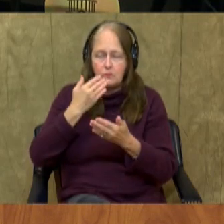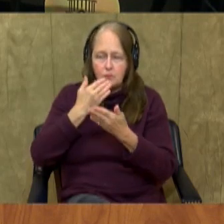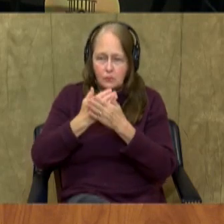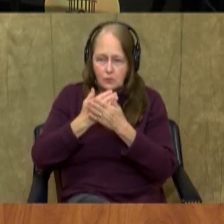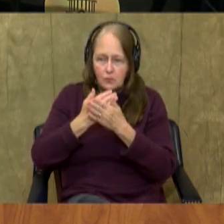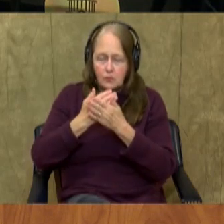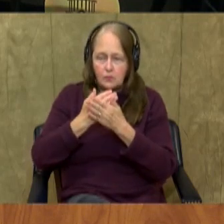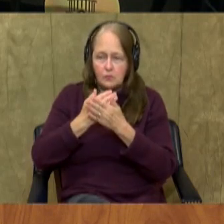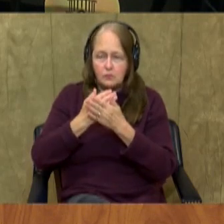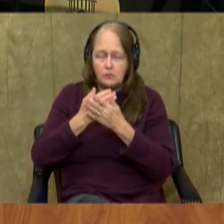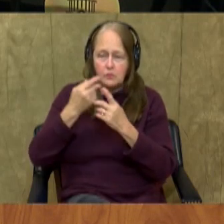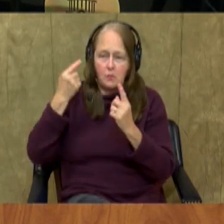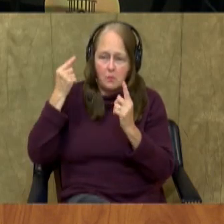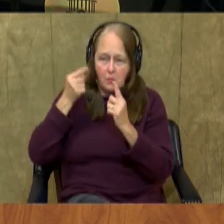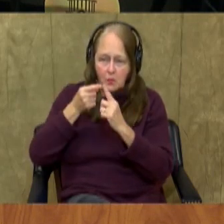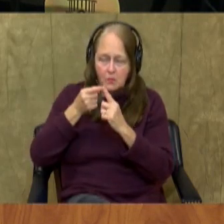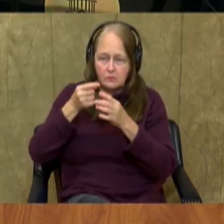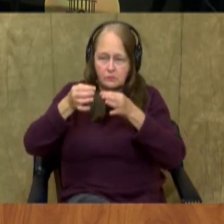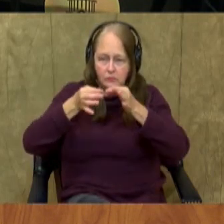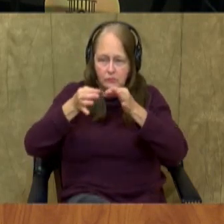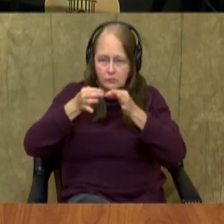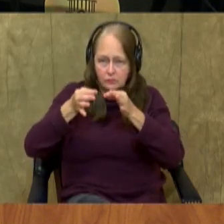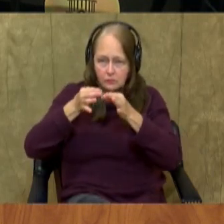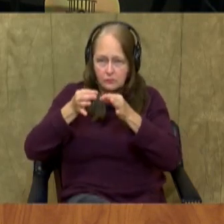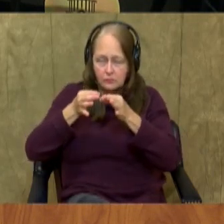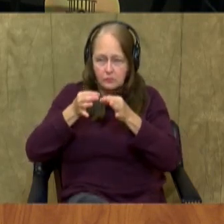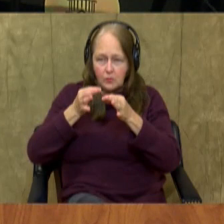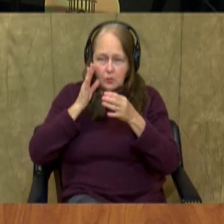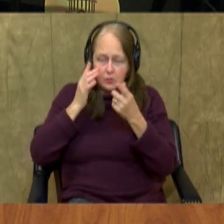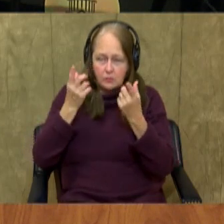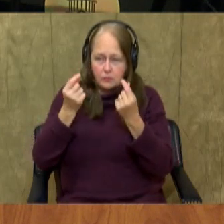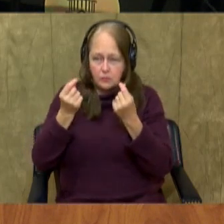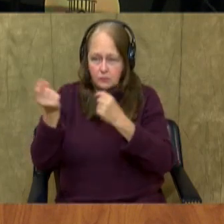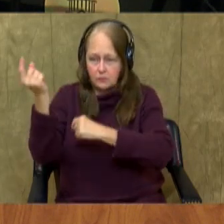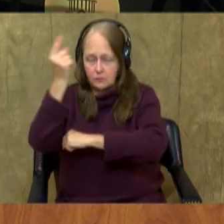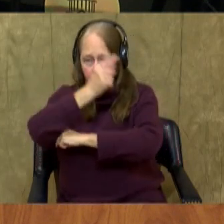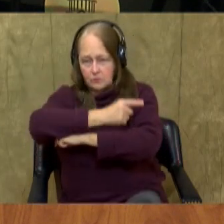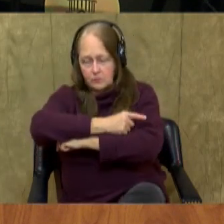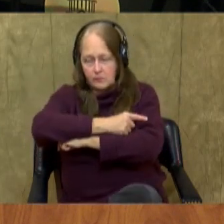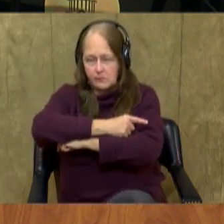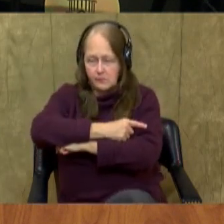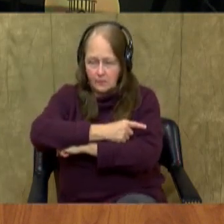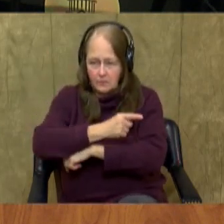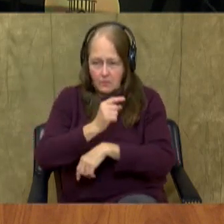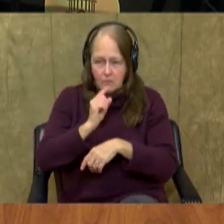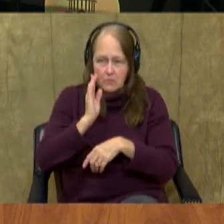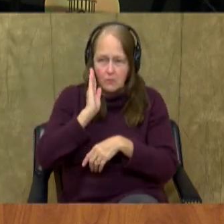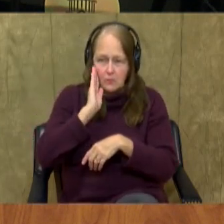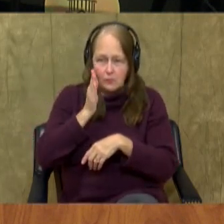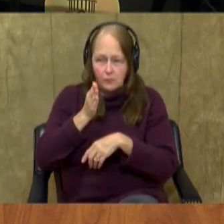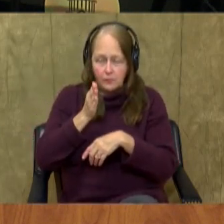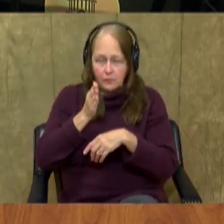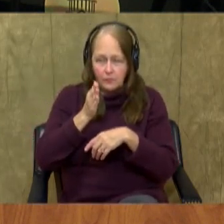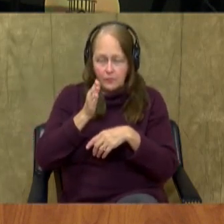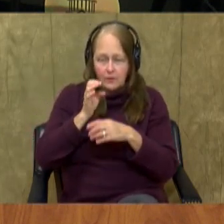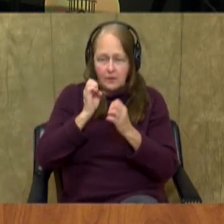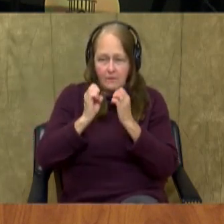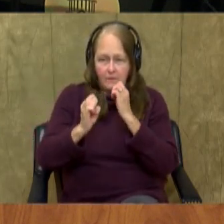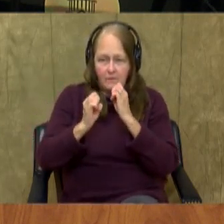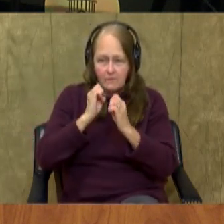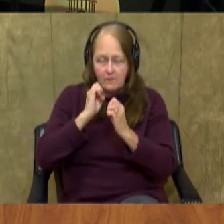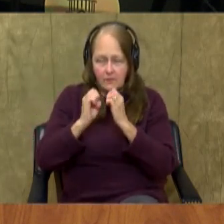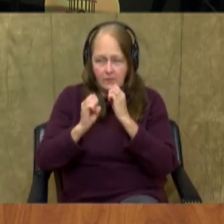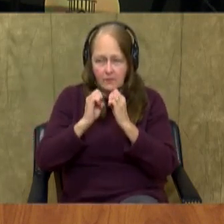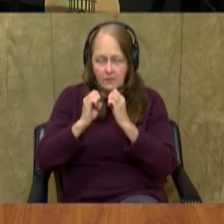get their point across. Let's find out what we're going to do today. So our objective today, we're going to evaluate